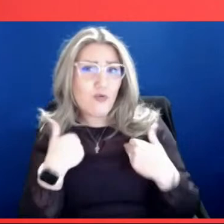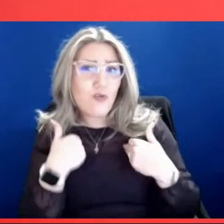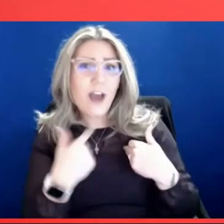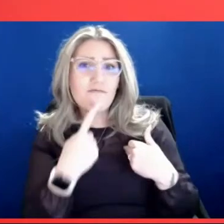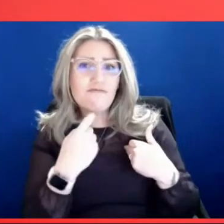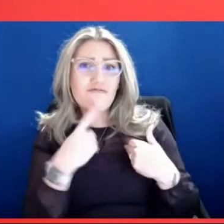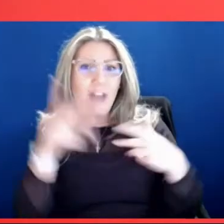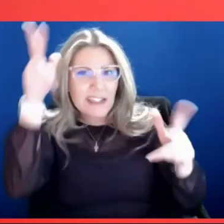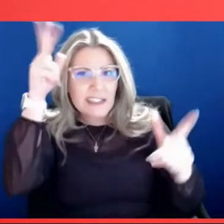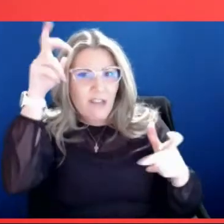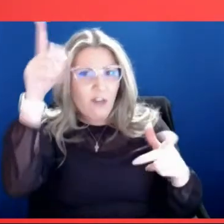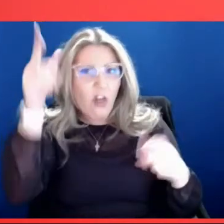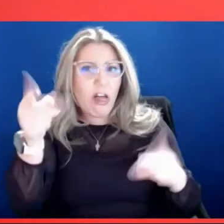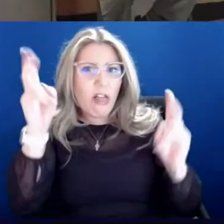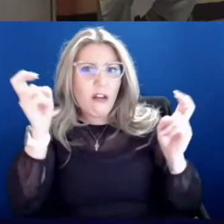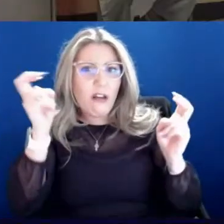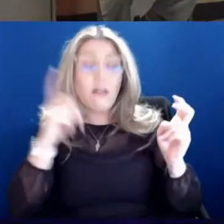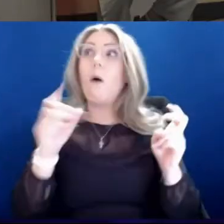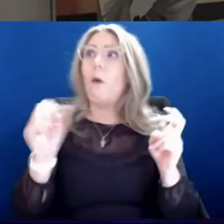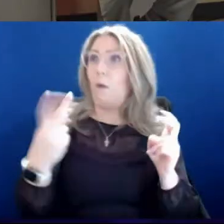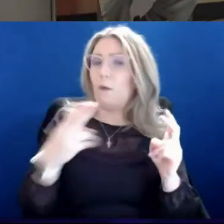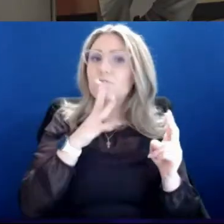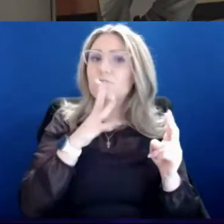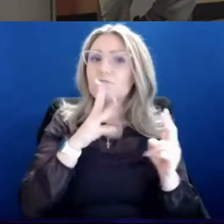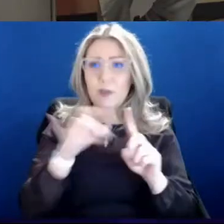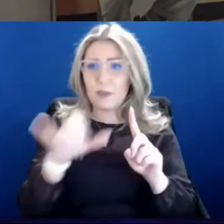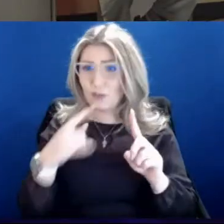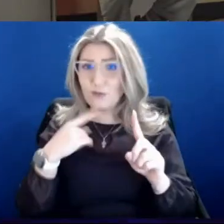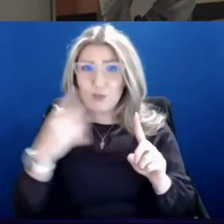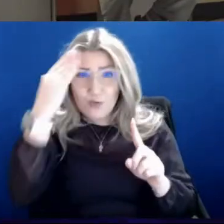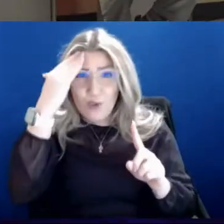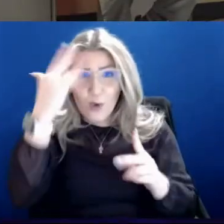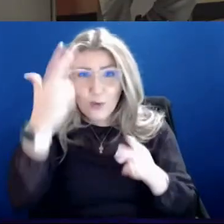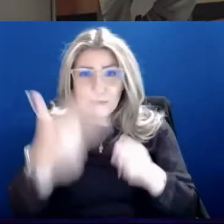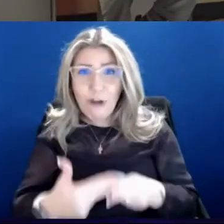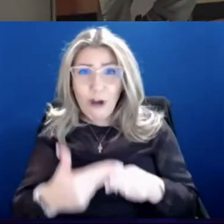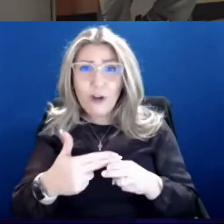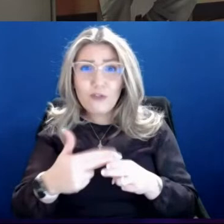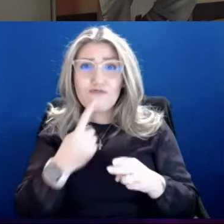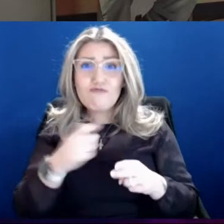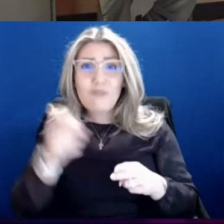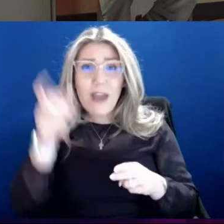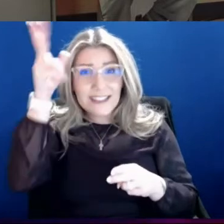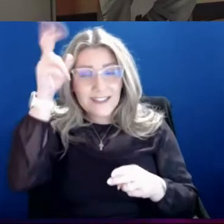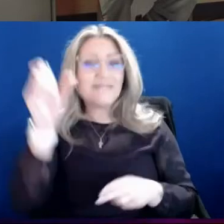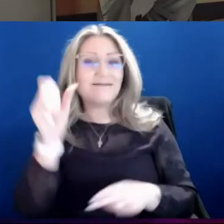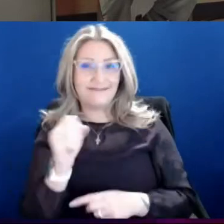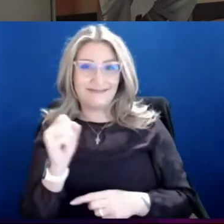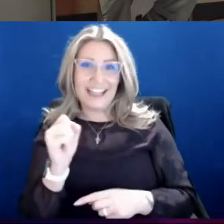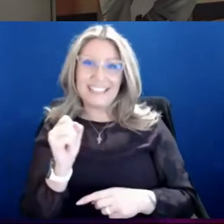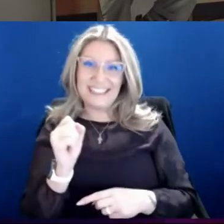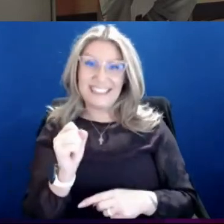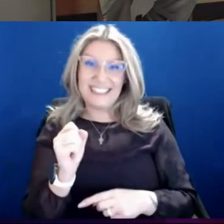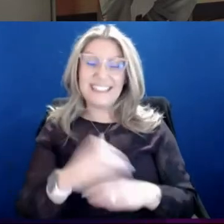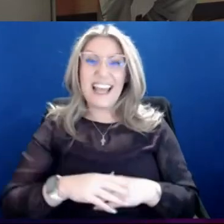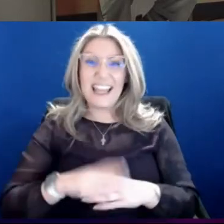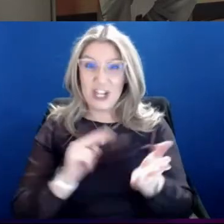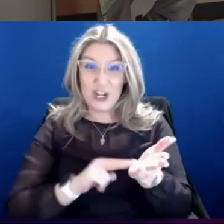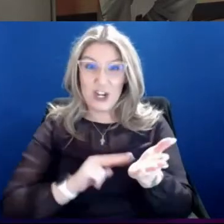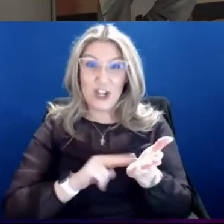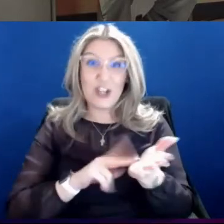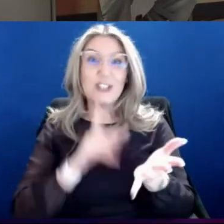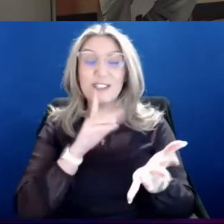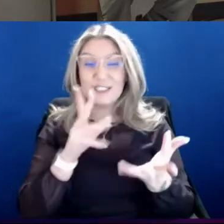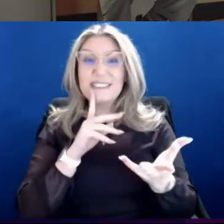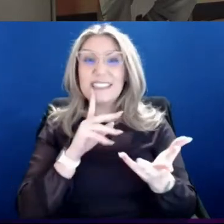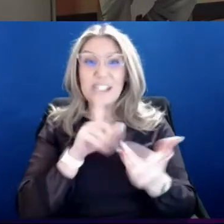about that." Did Becky, did you know it was called the Red Devil? I did. And there are Was that- specific reasons it's called the